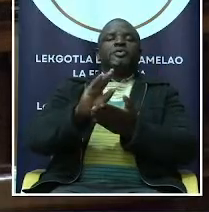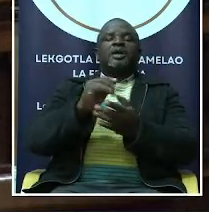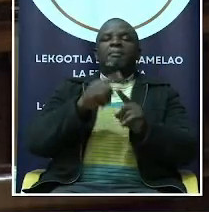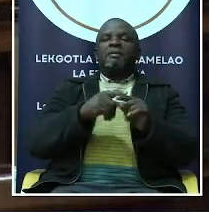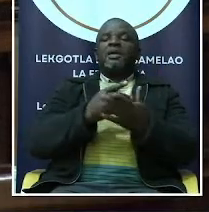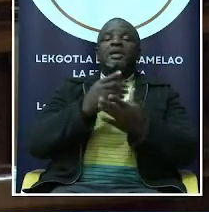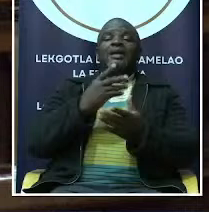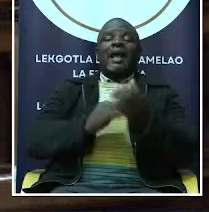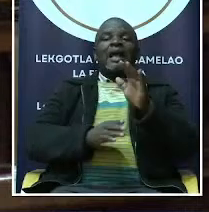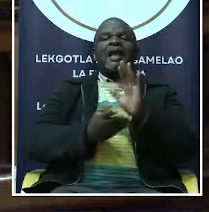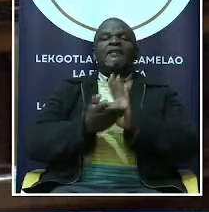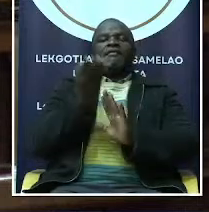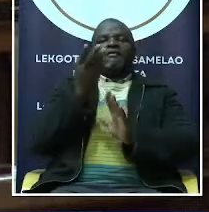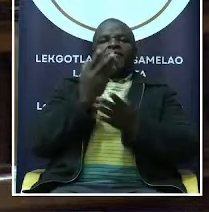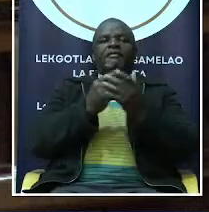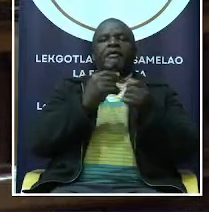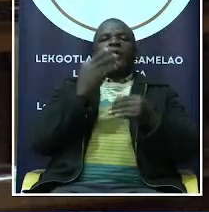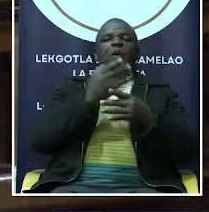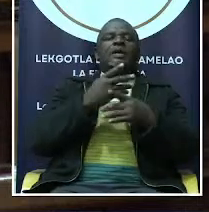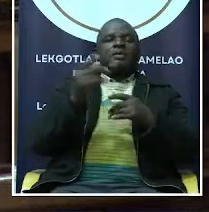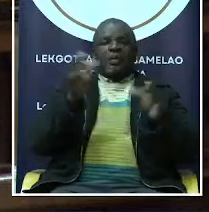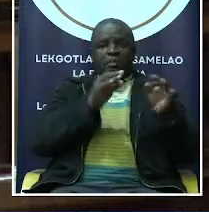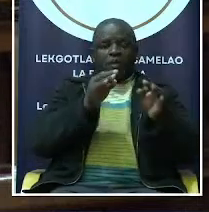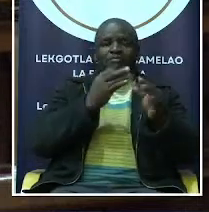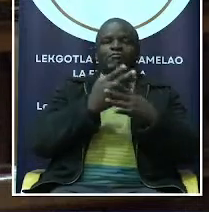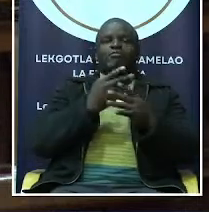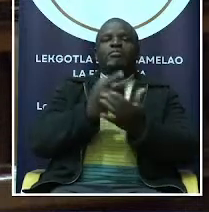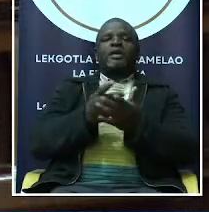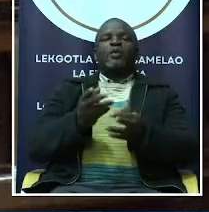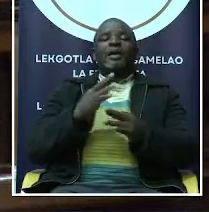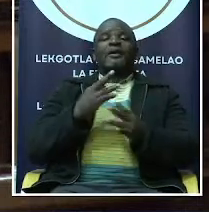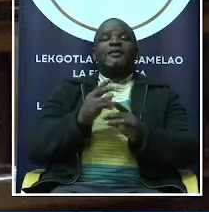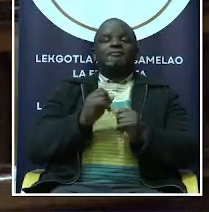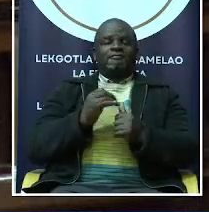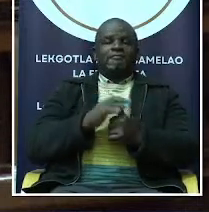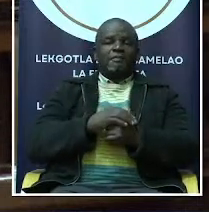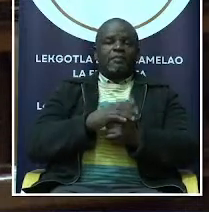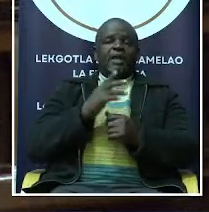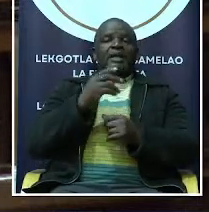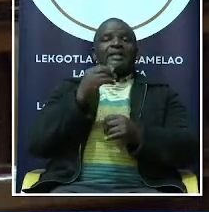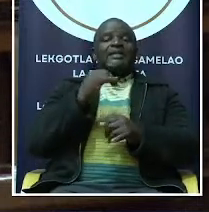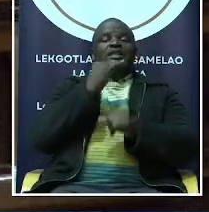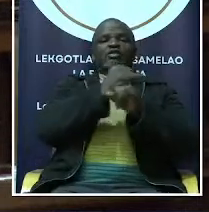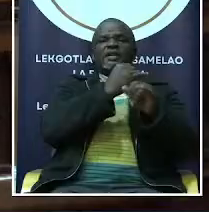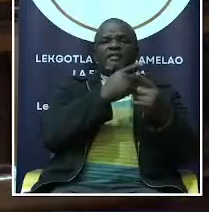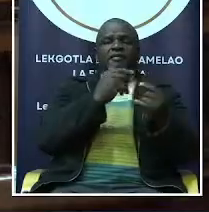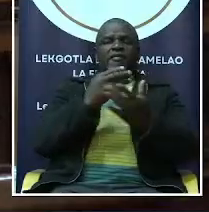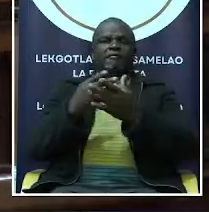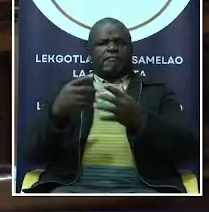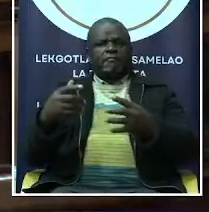and work readiness. Institutions must collaborate with SETAs